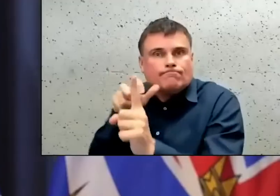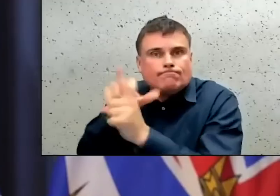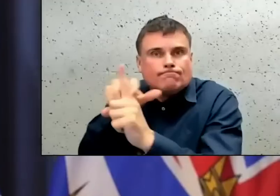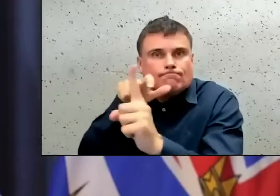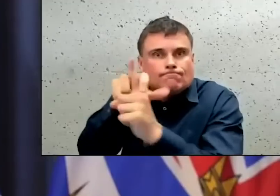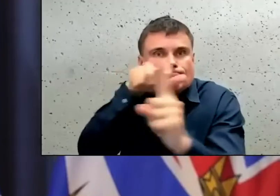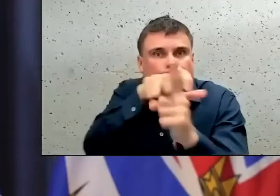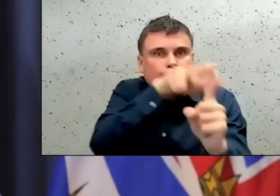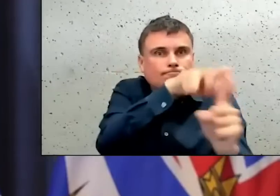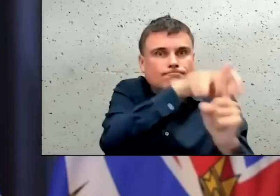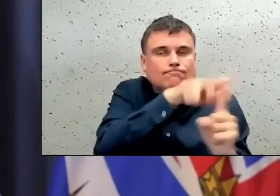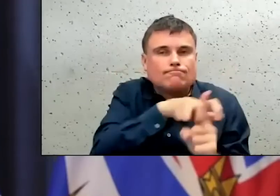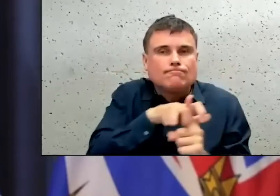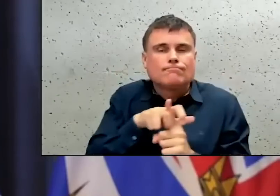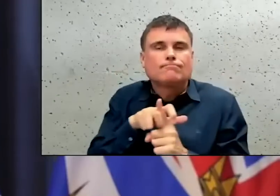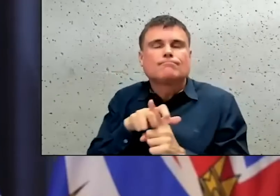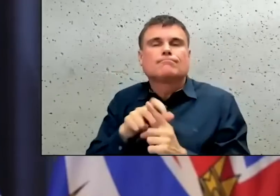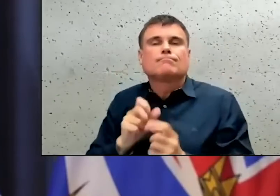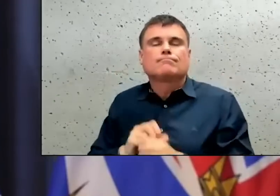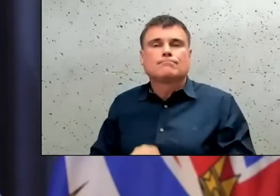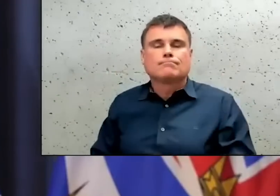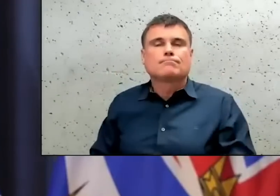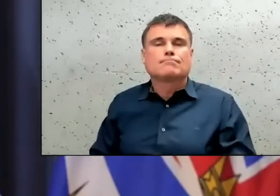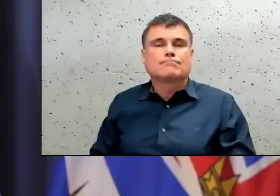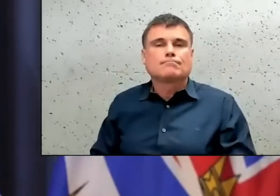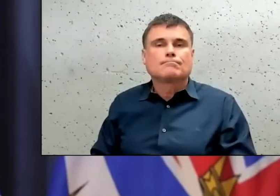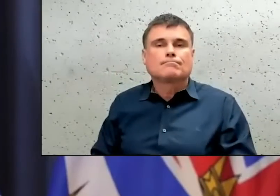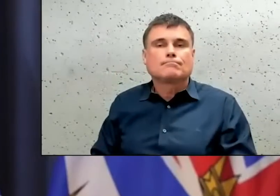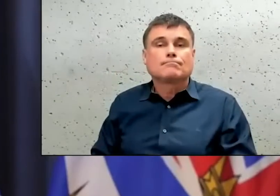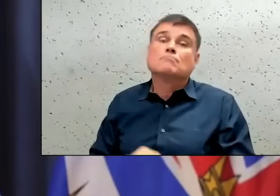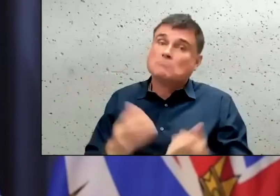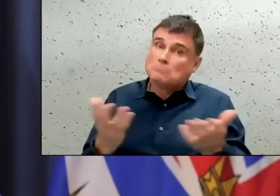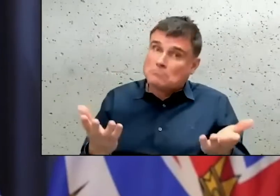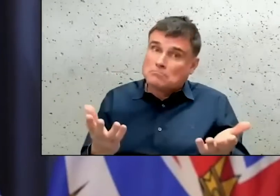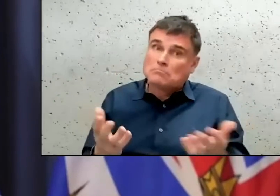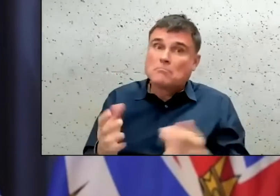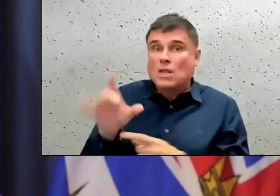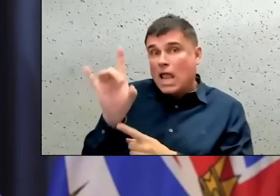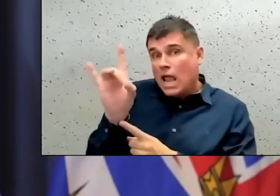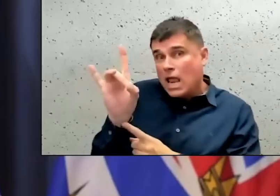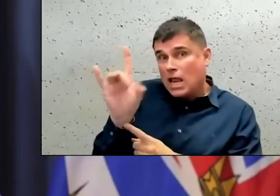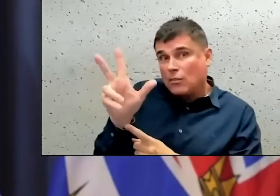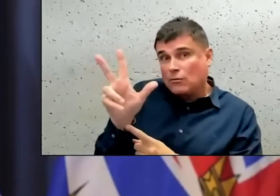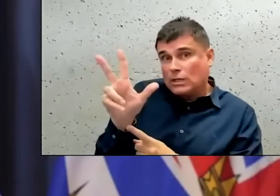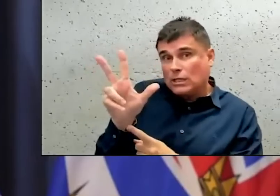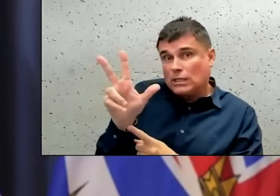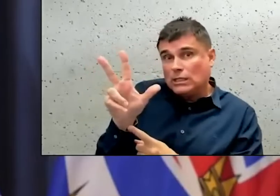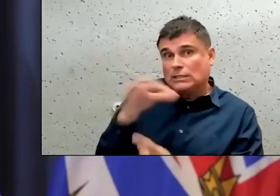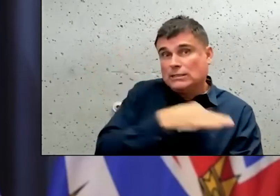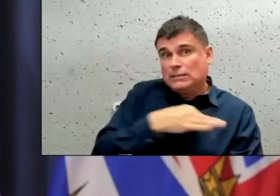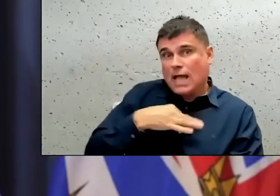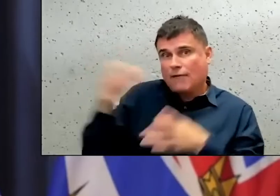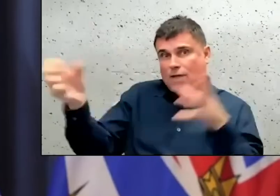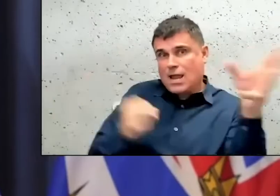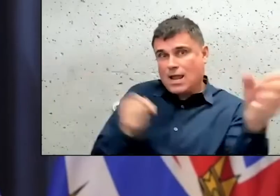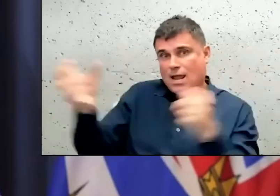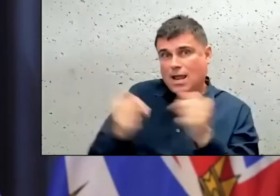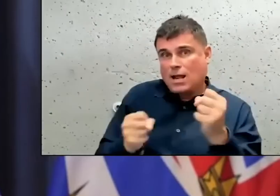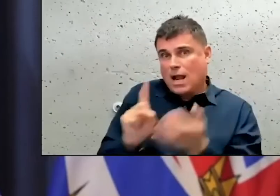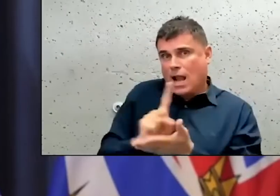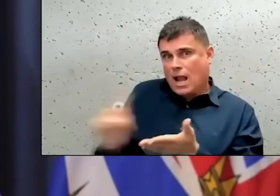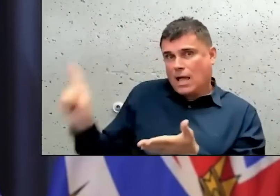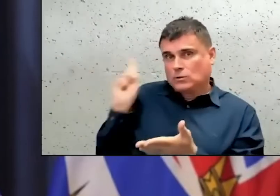Health Services Authority as of October 18th. 83 more were added over the past week. That's 507 in Fraser